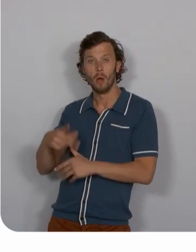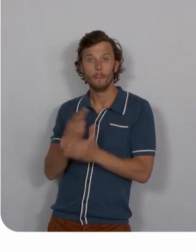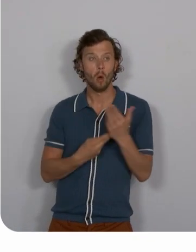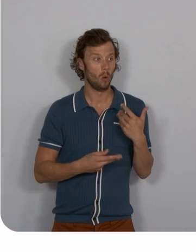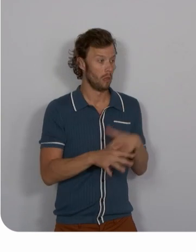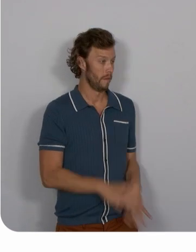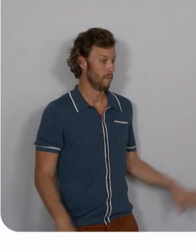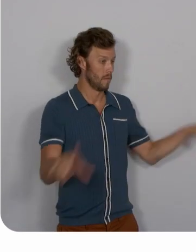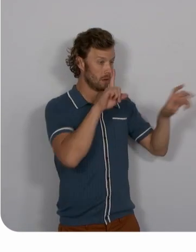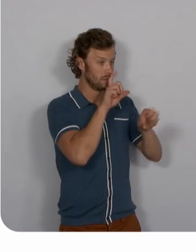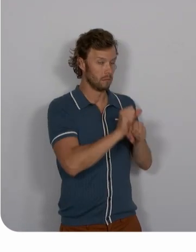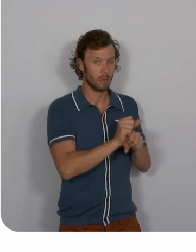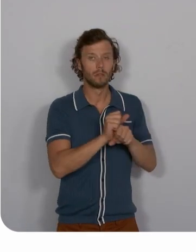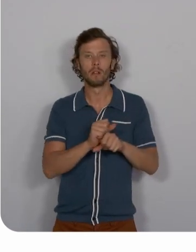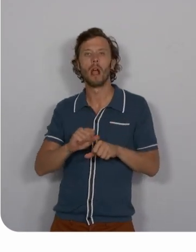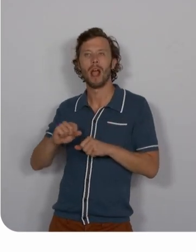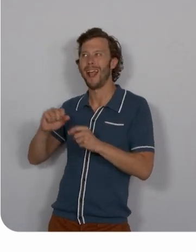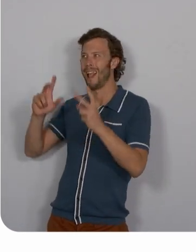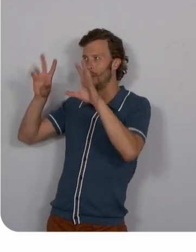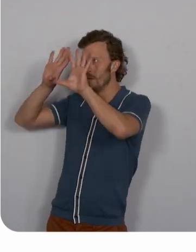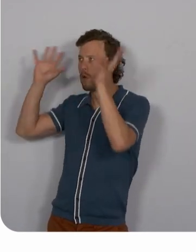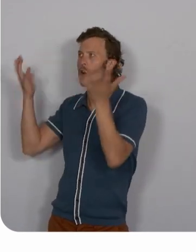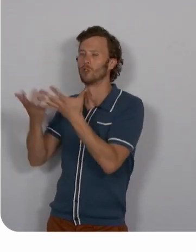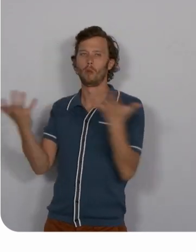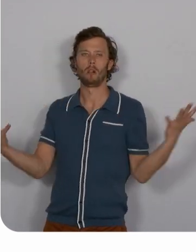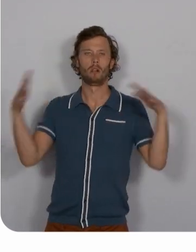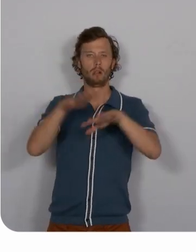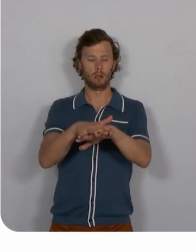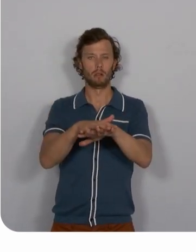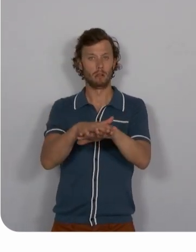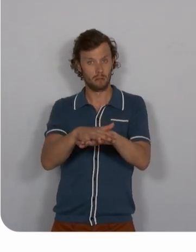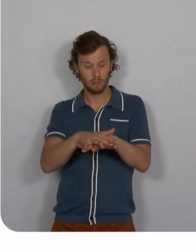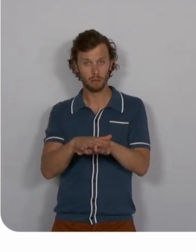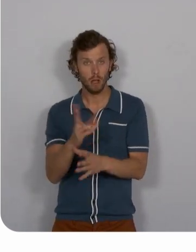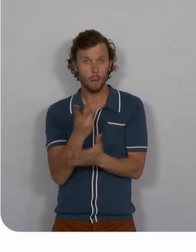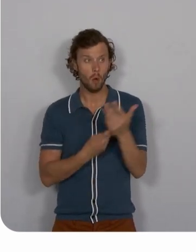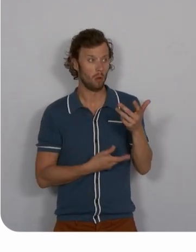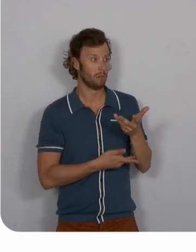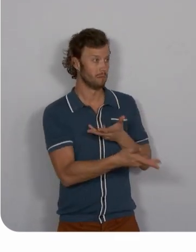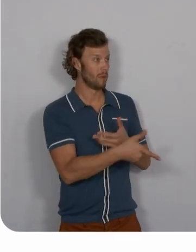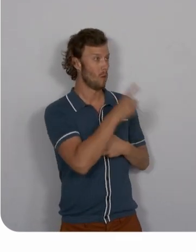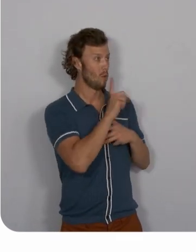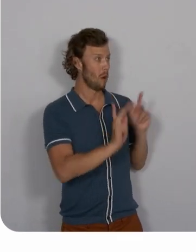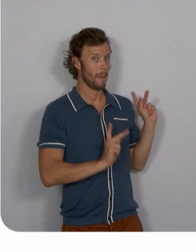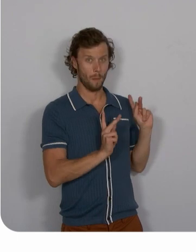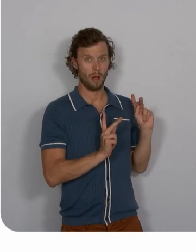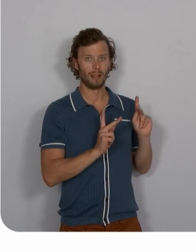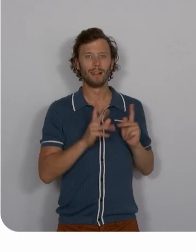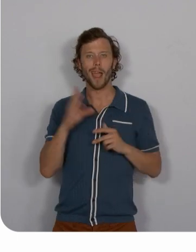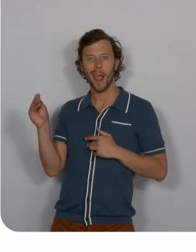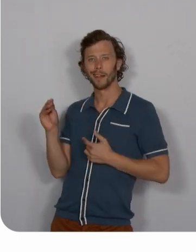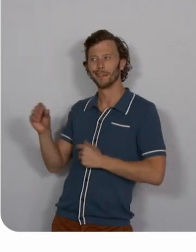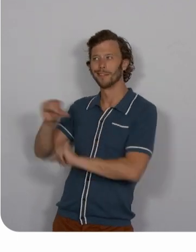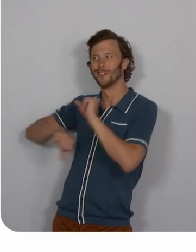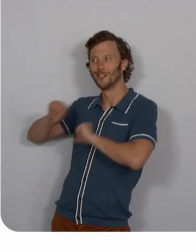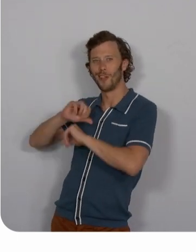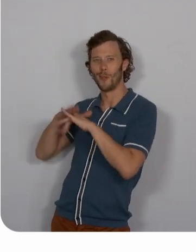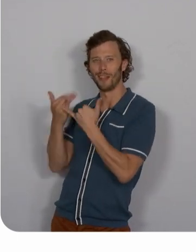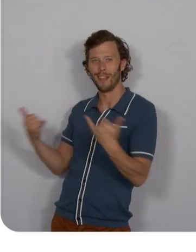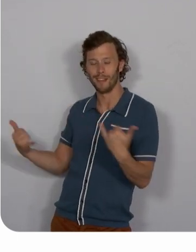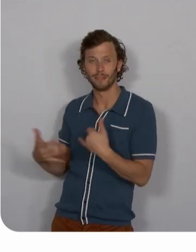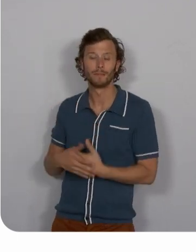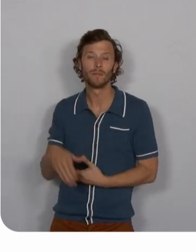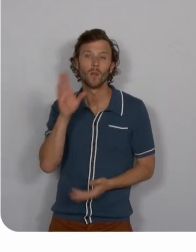worlds, interacting both with people, but also each other. We'll also build new models for